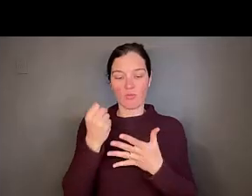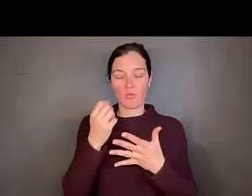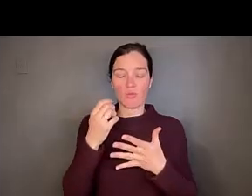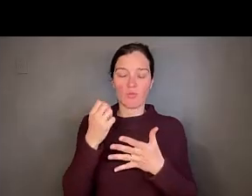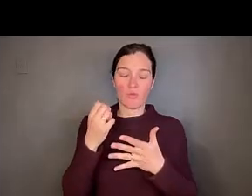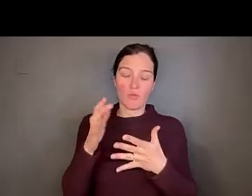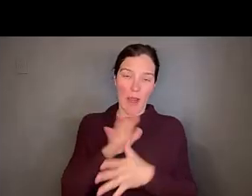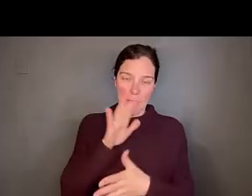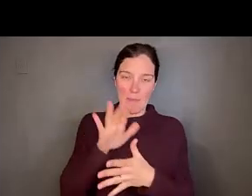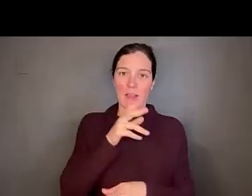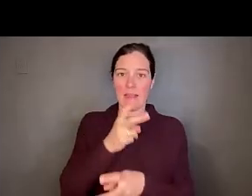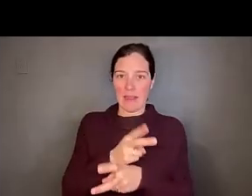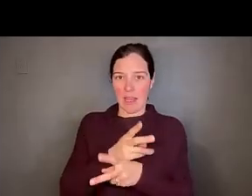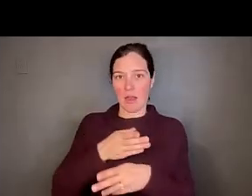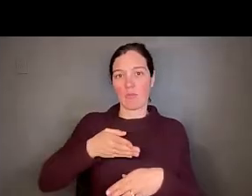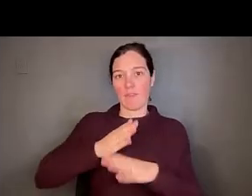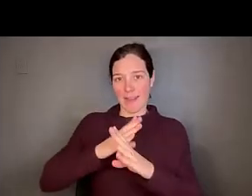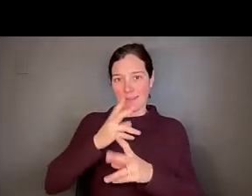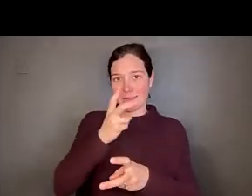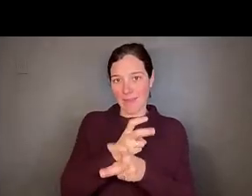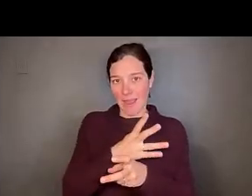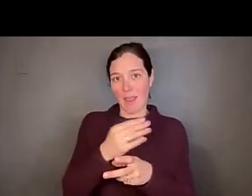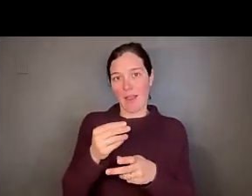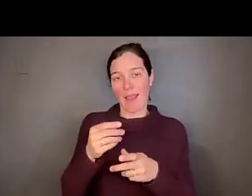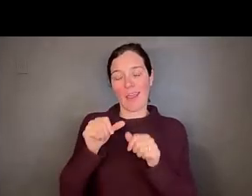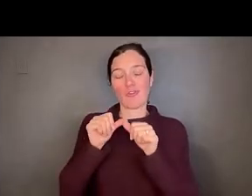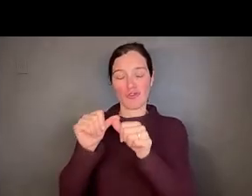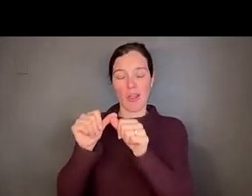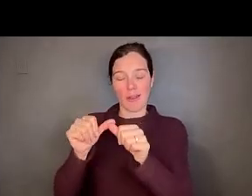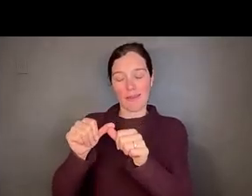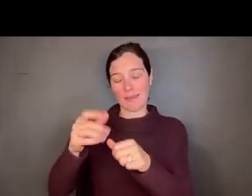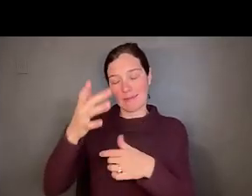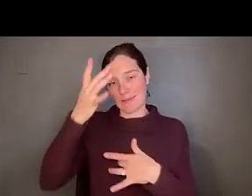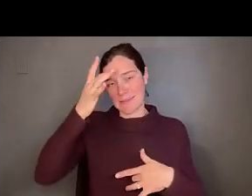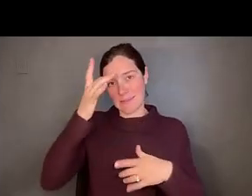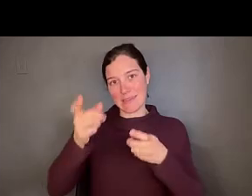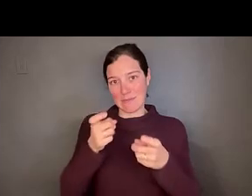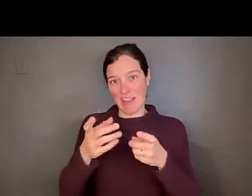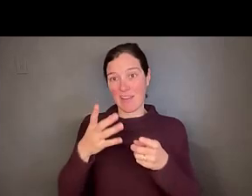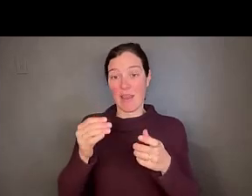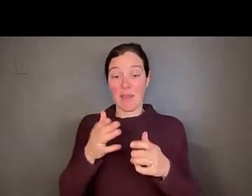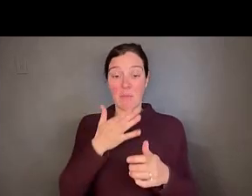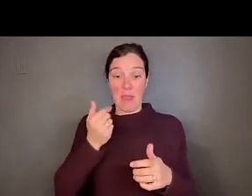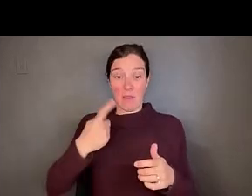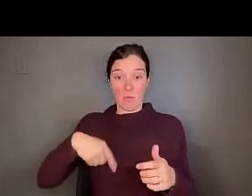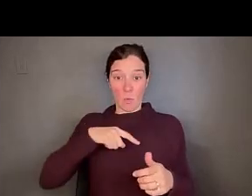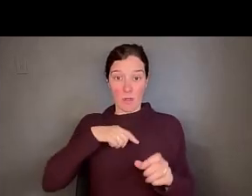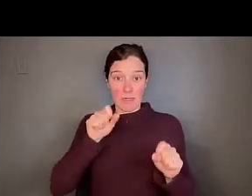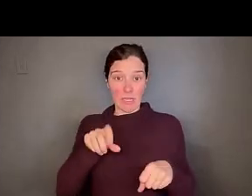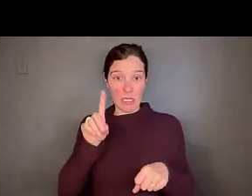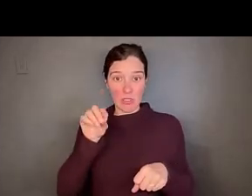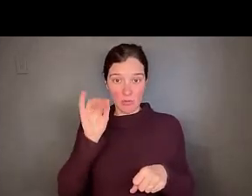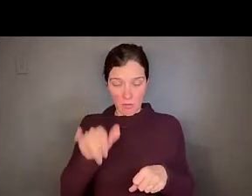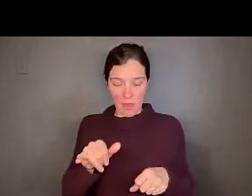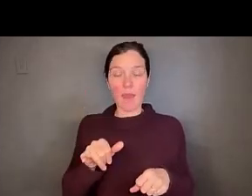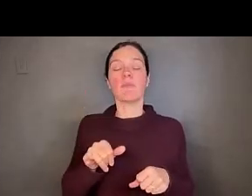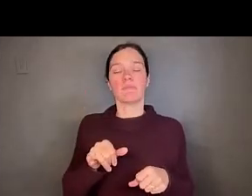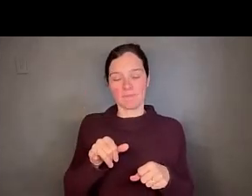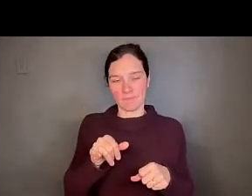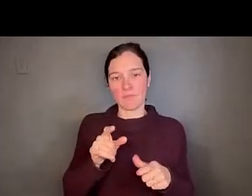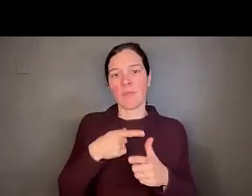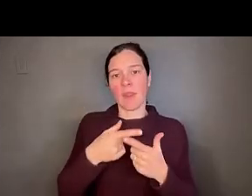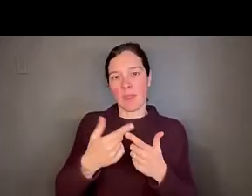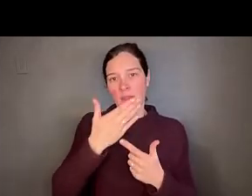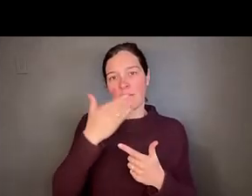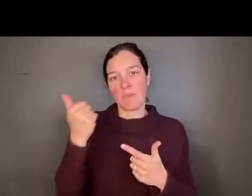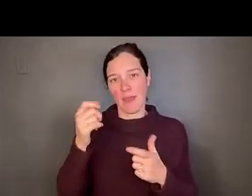primary care, preventive care, and chronic disease management. And the better we can do that, then the better we can